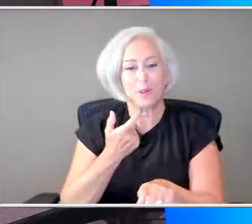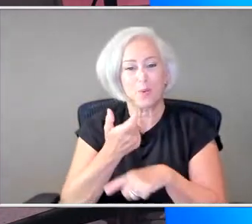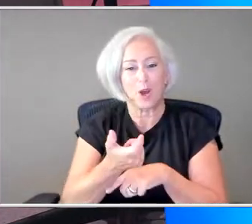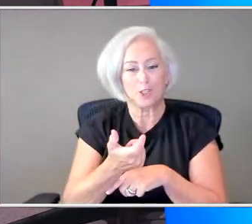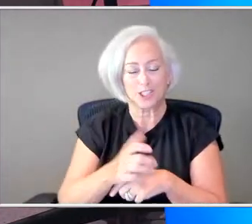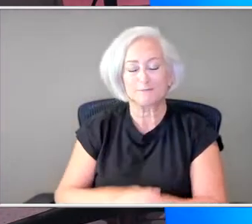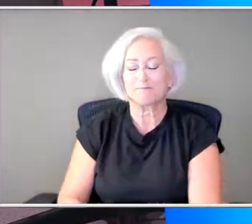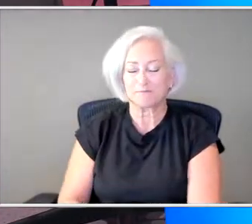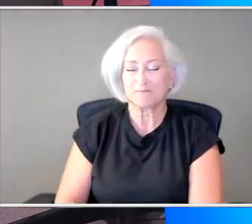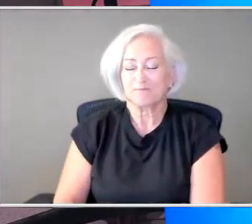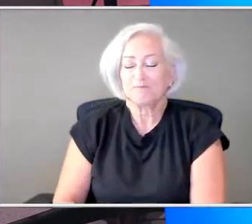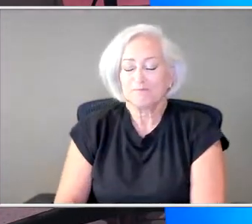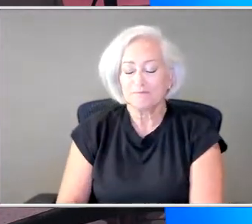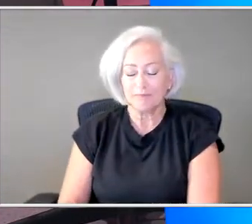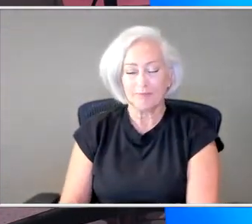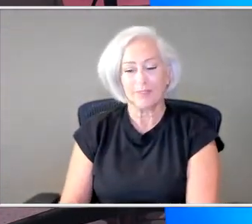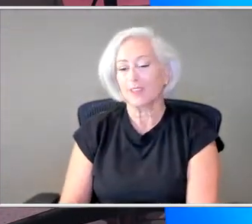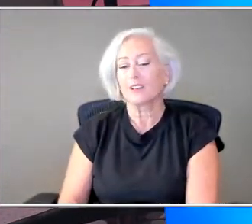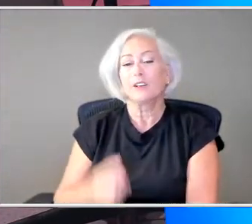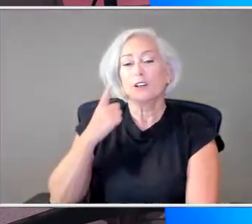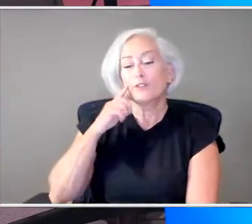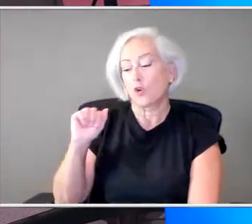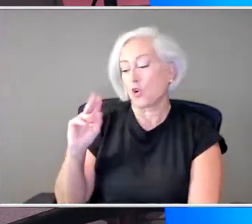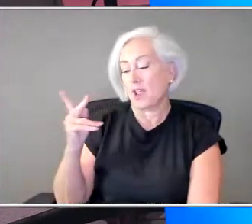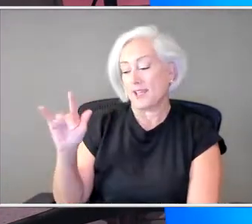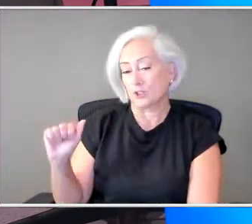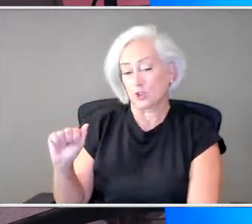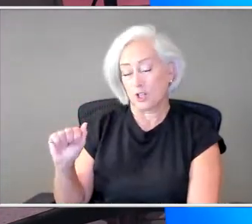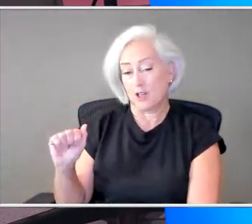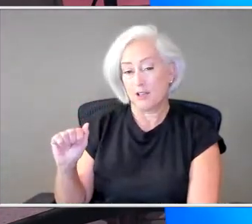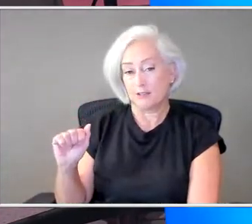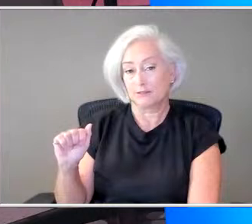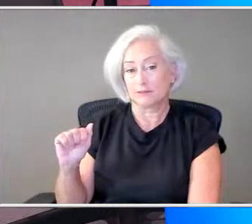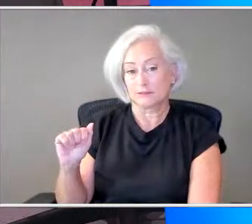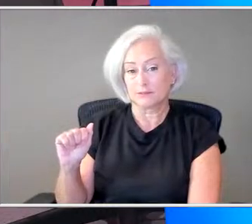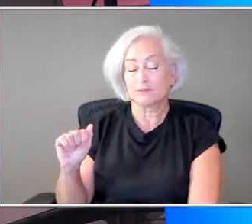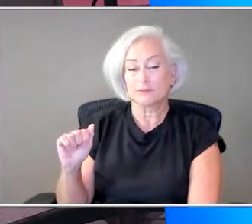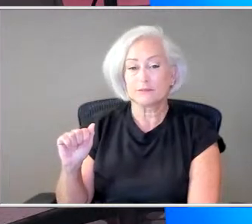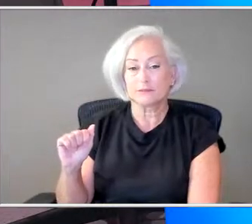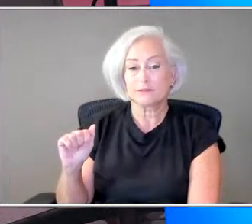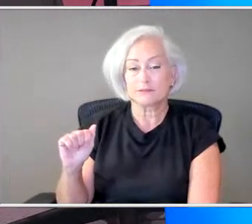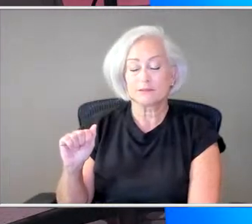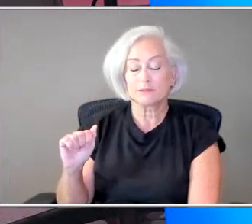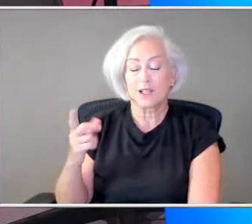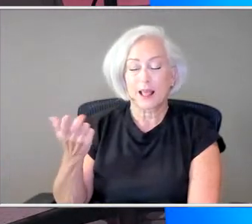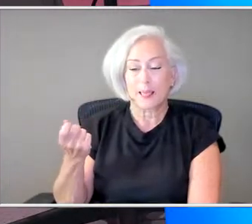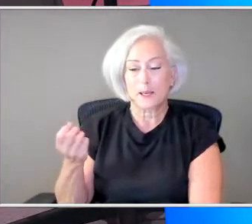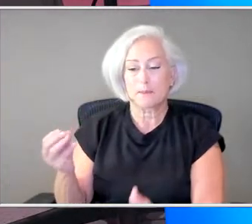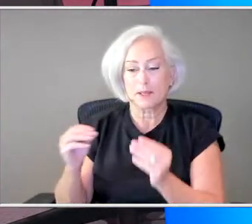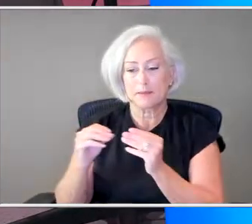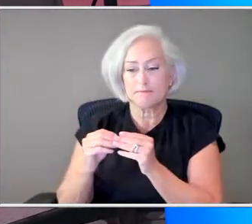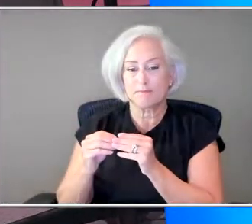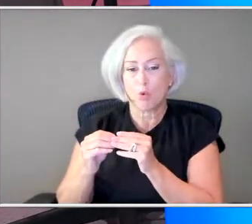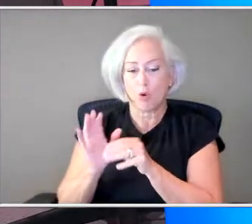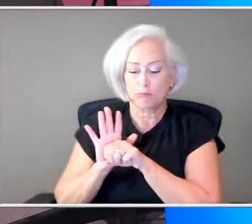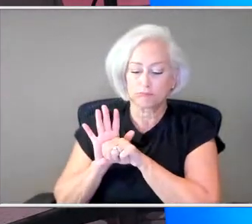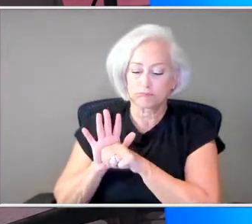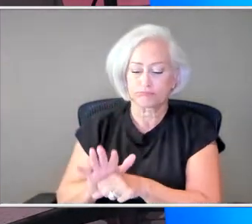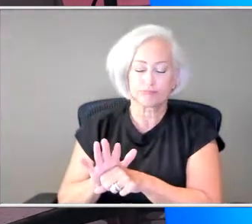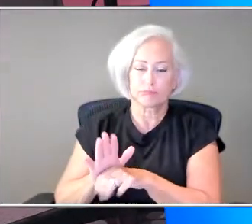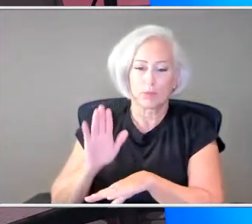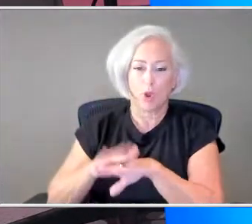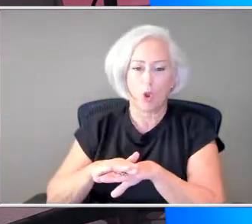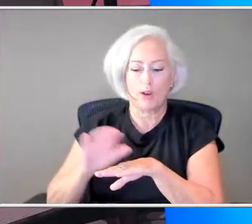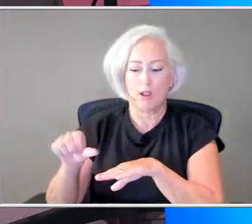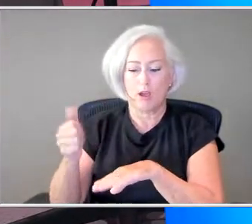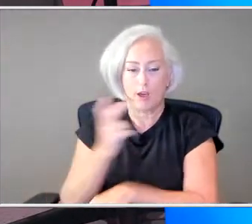you know, I just think it's actually puts a little more pressure on other patients, because Angela